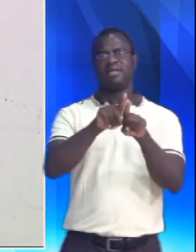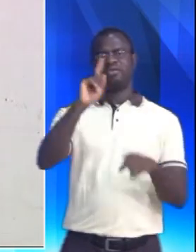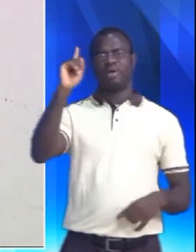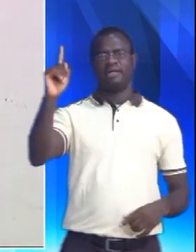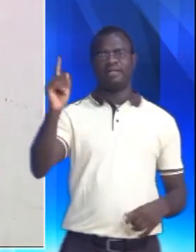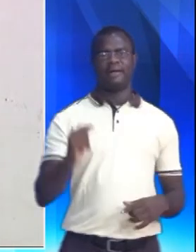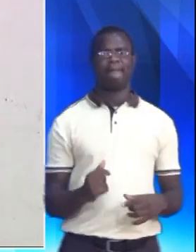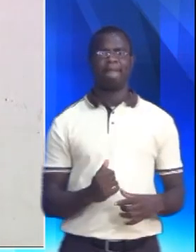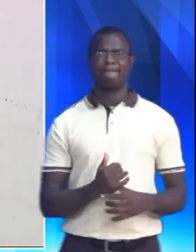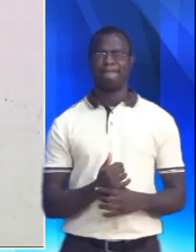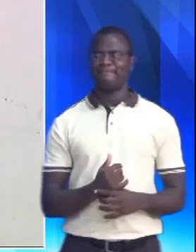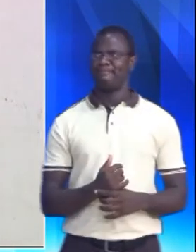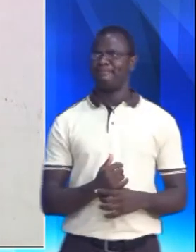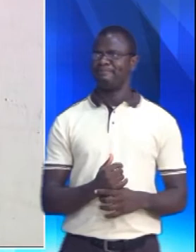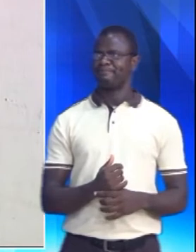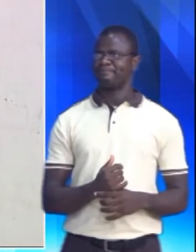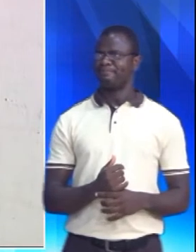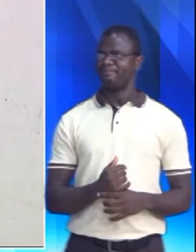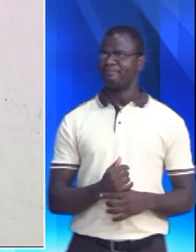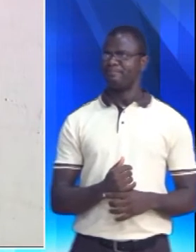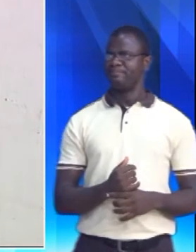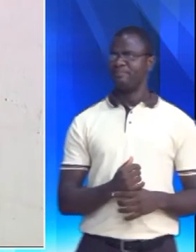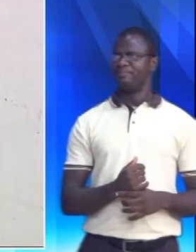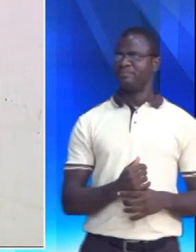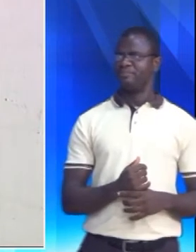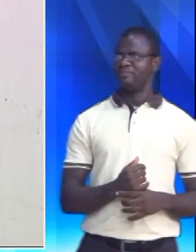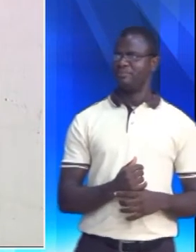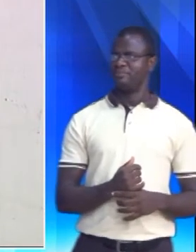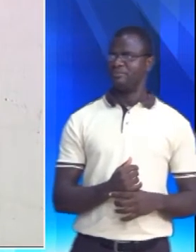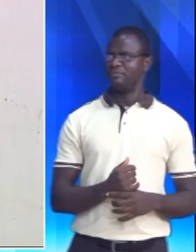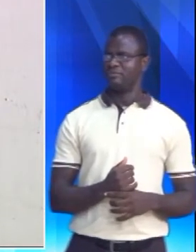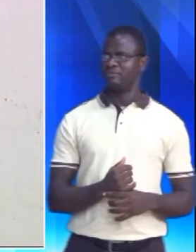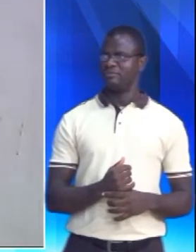are asked to evaluate or simplify